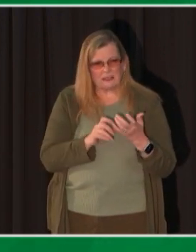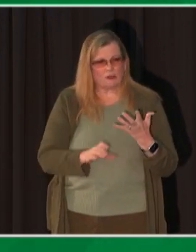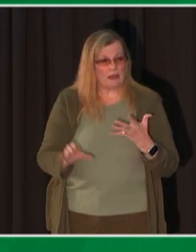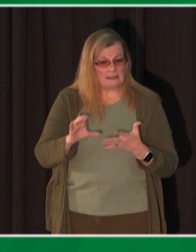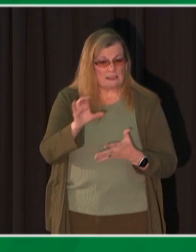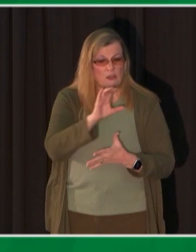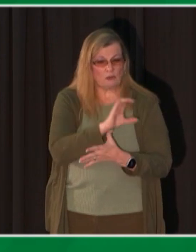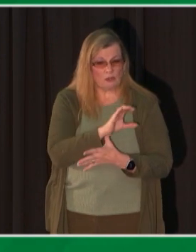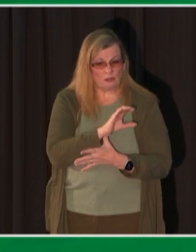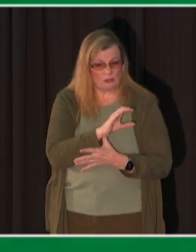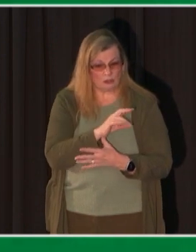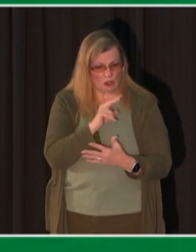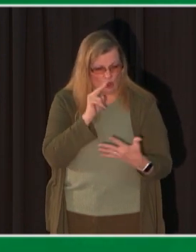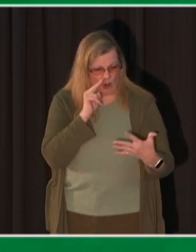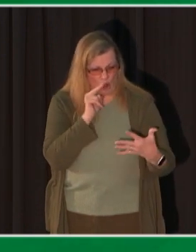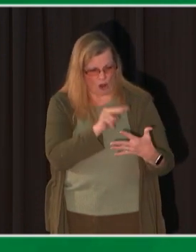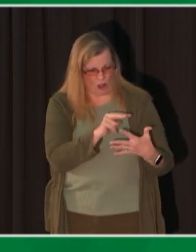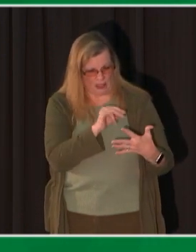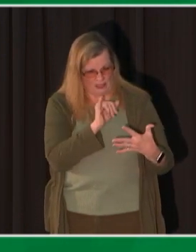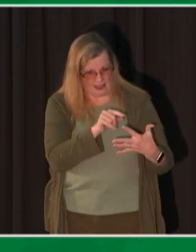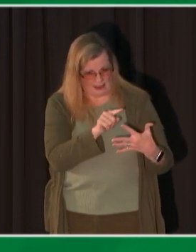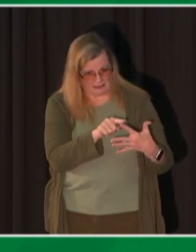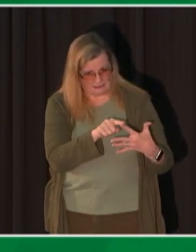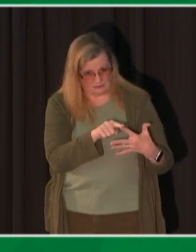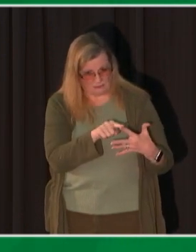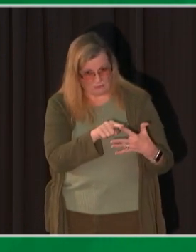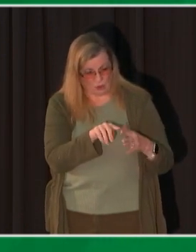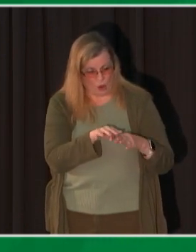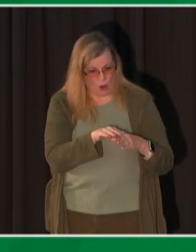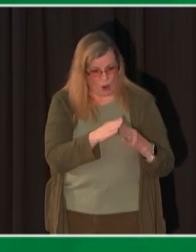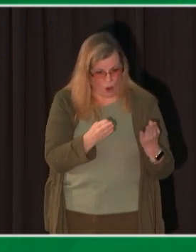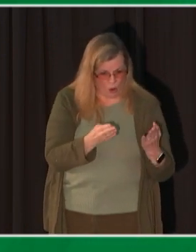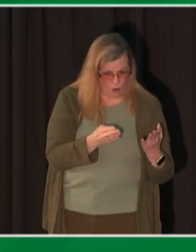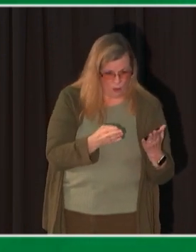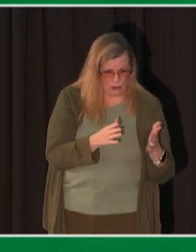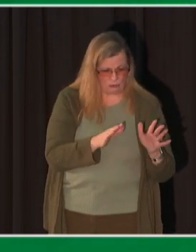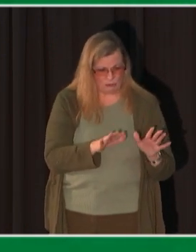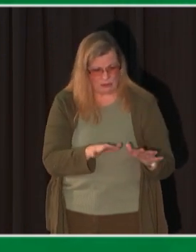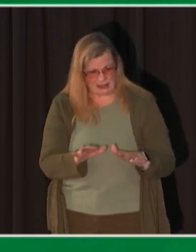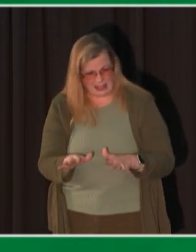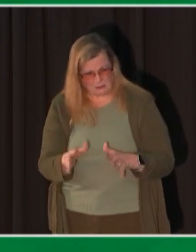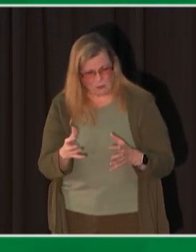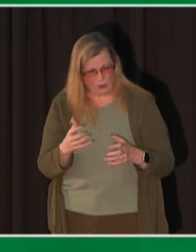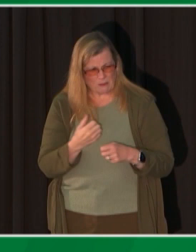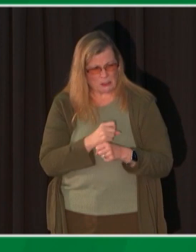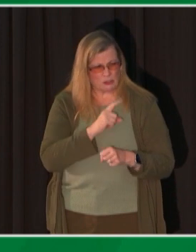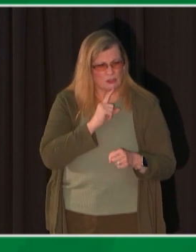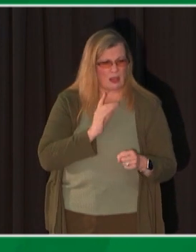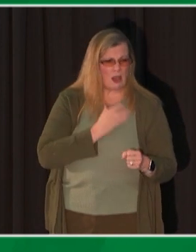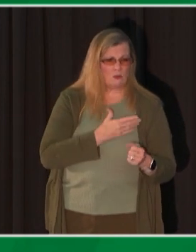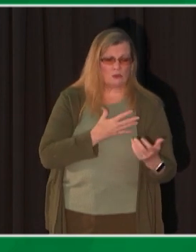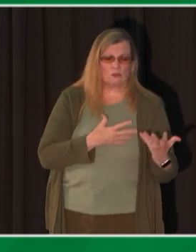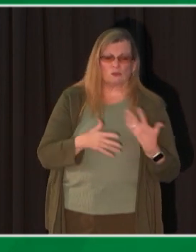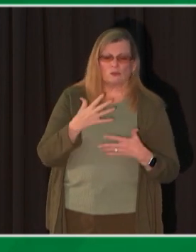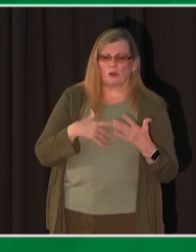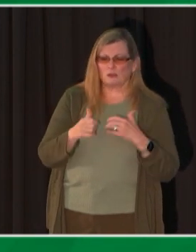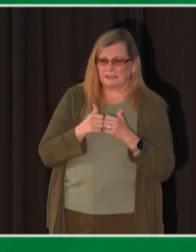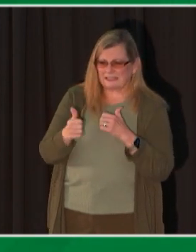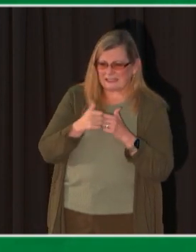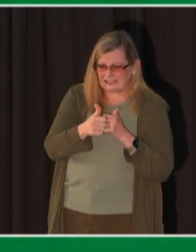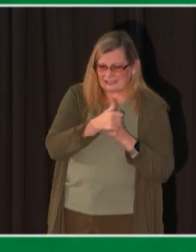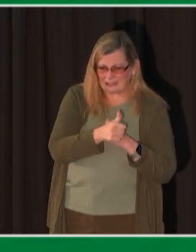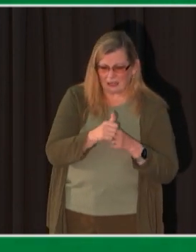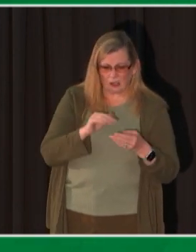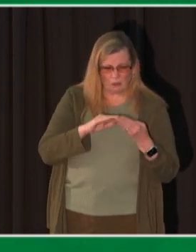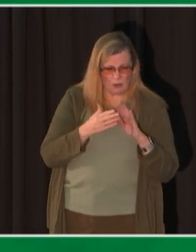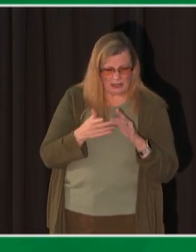1 of beginning to open or relax our social distancing measures or the community mitigation strategies, or however